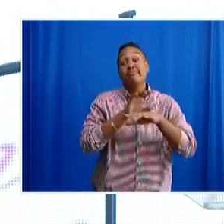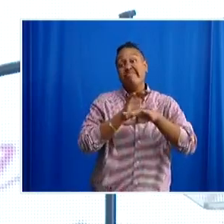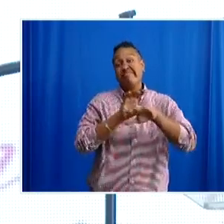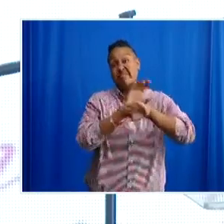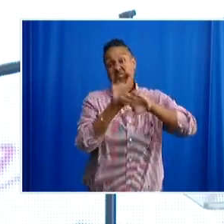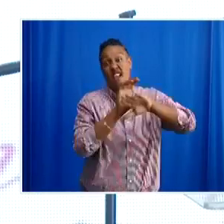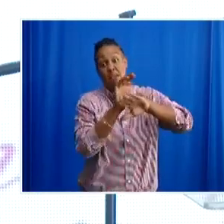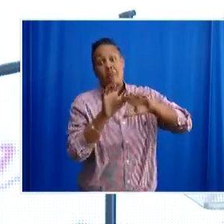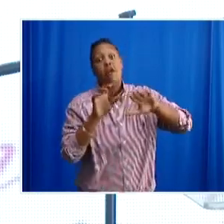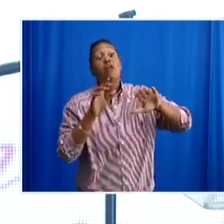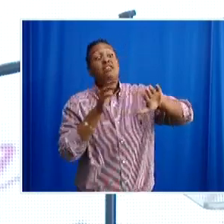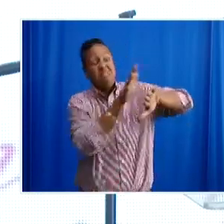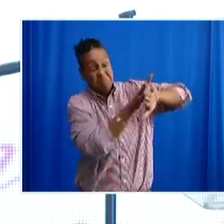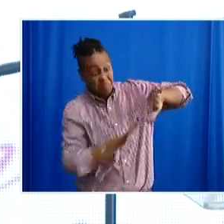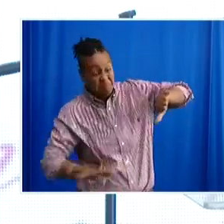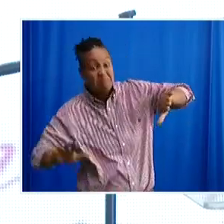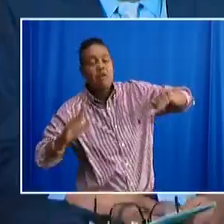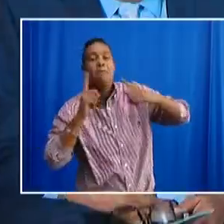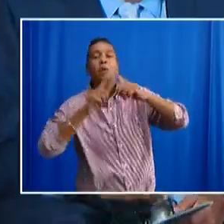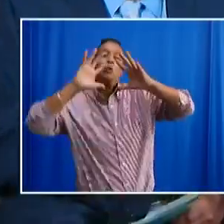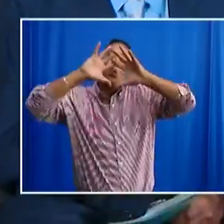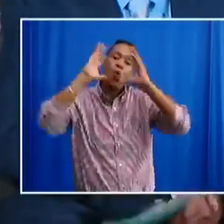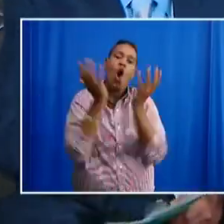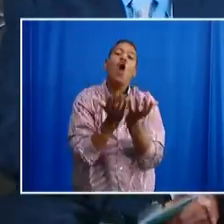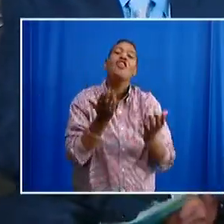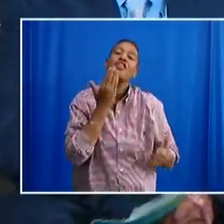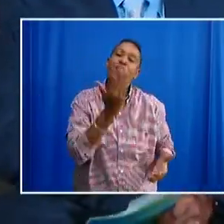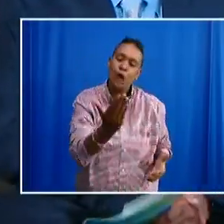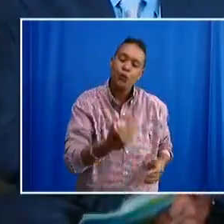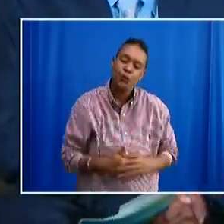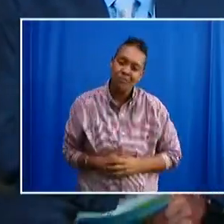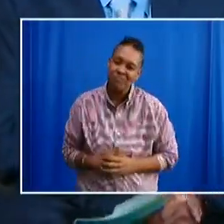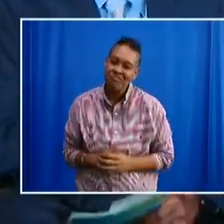and the world. Thank you so much.